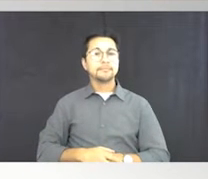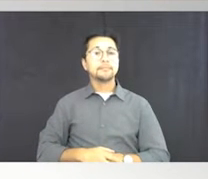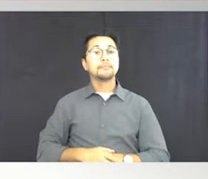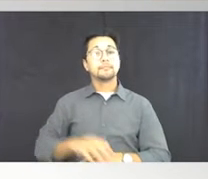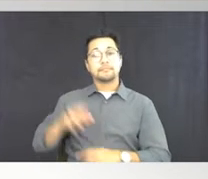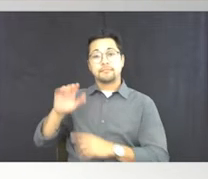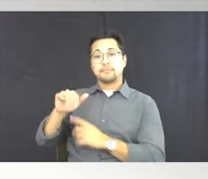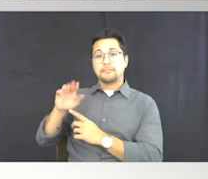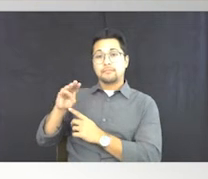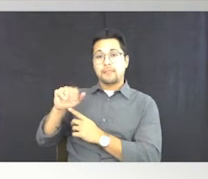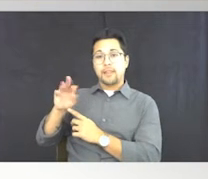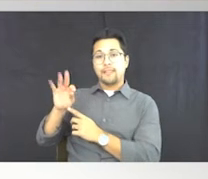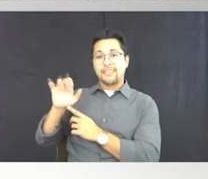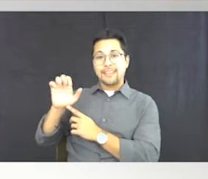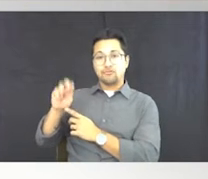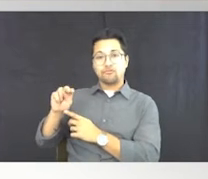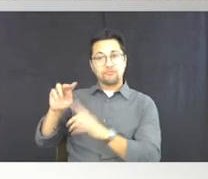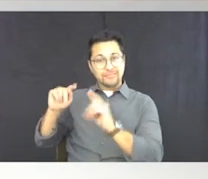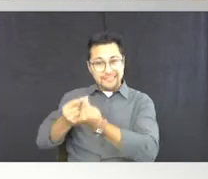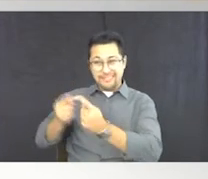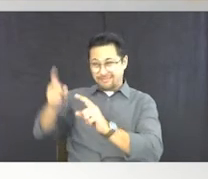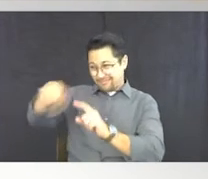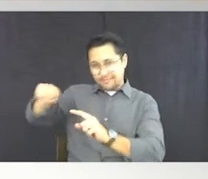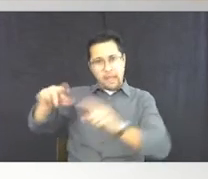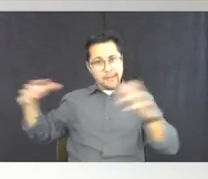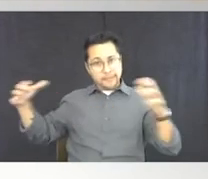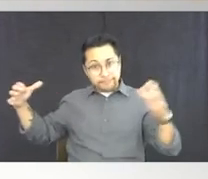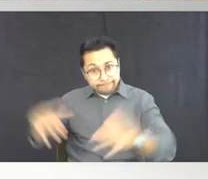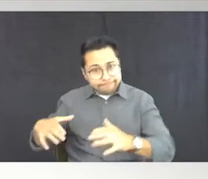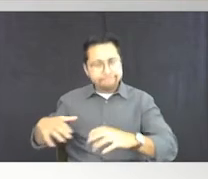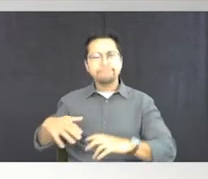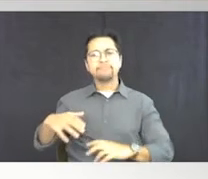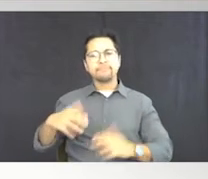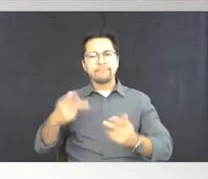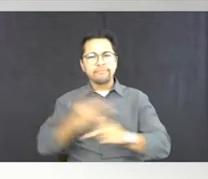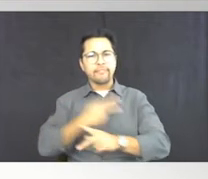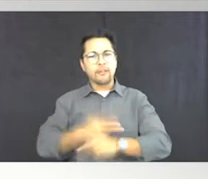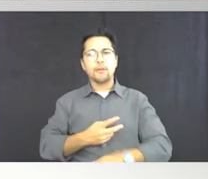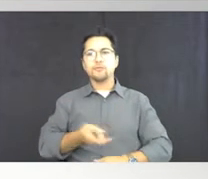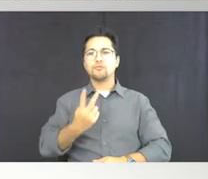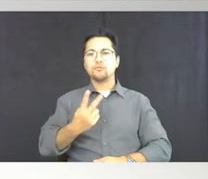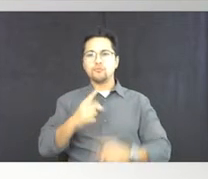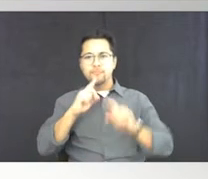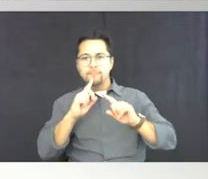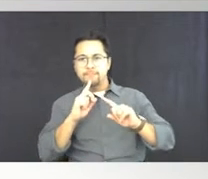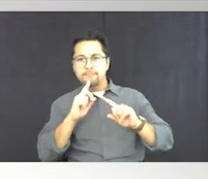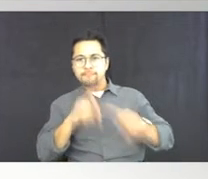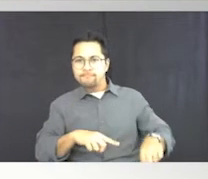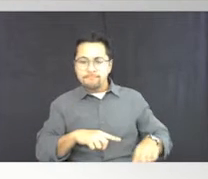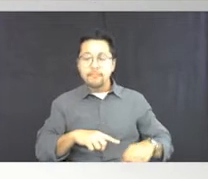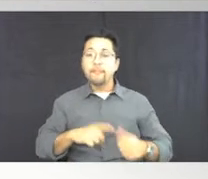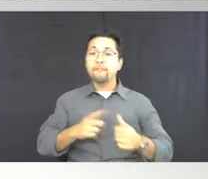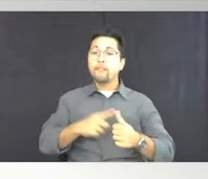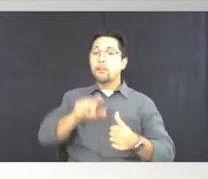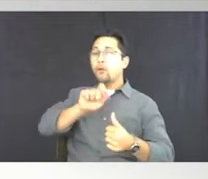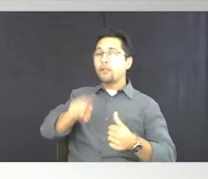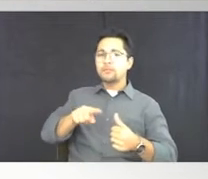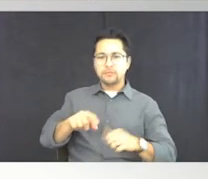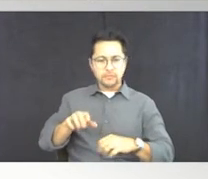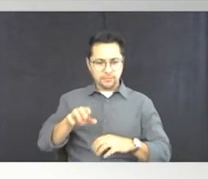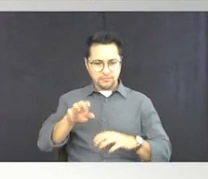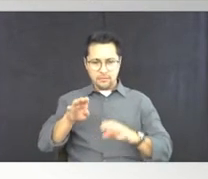The manifestation determination team gets together to answer two questions. The first one, was the conduct